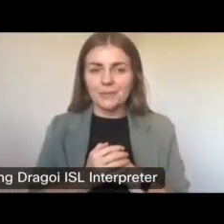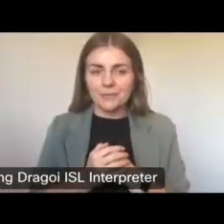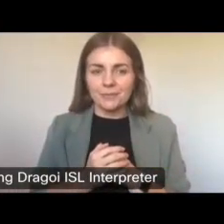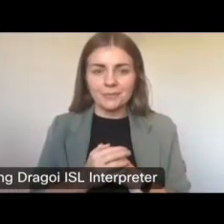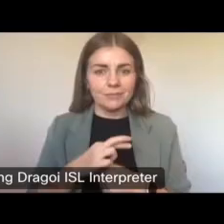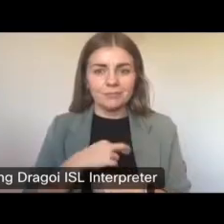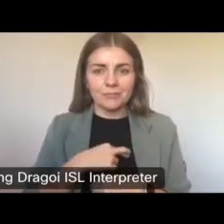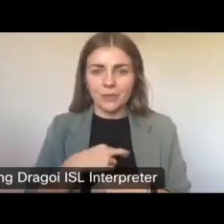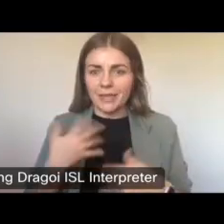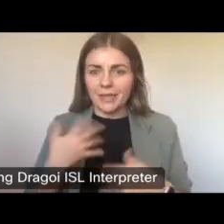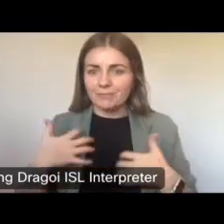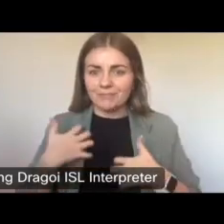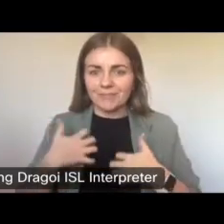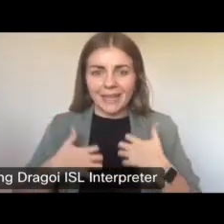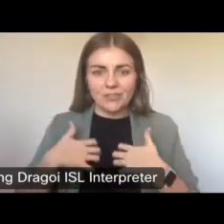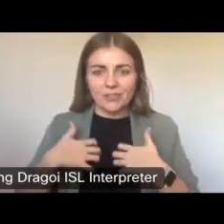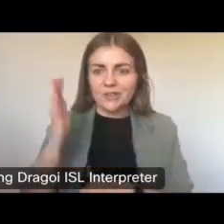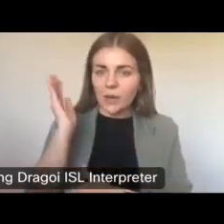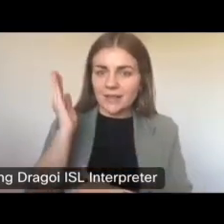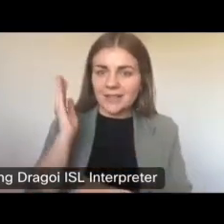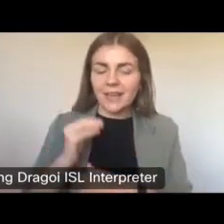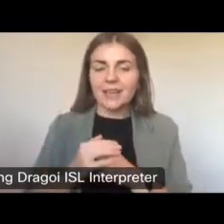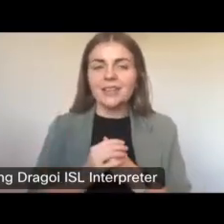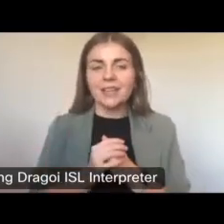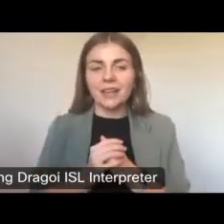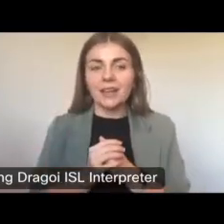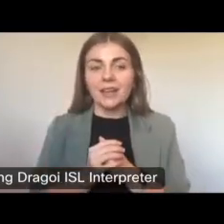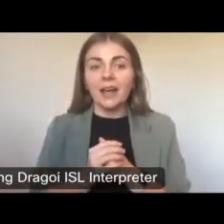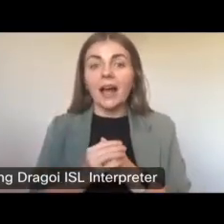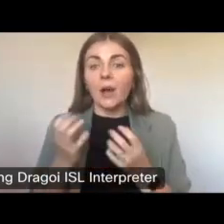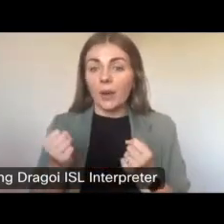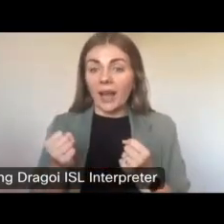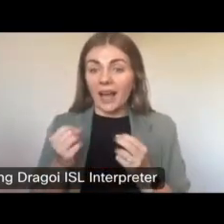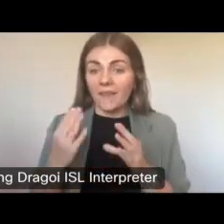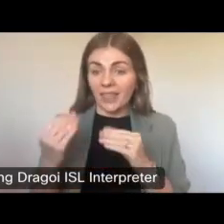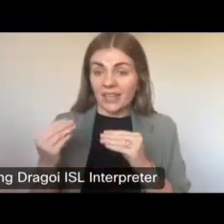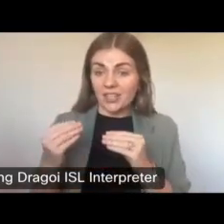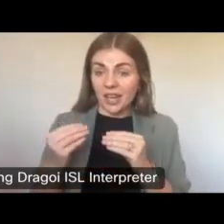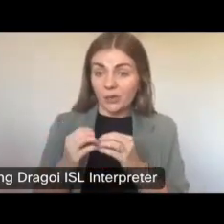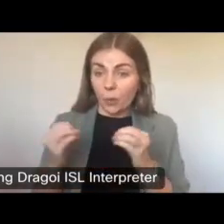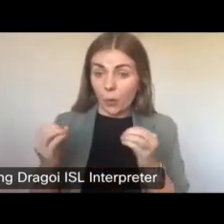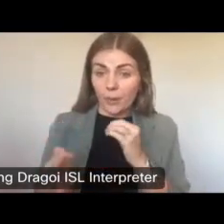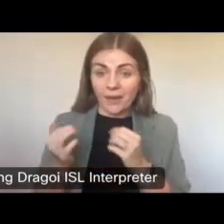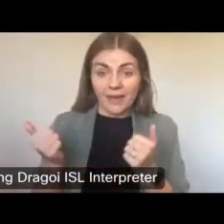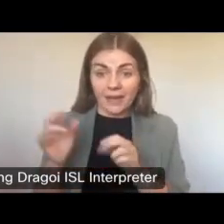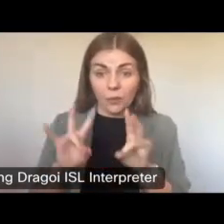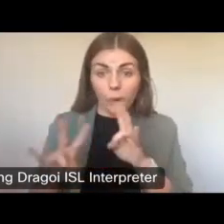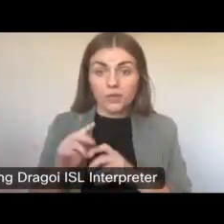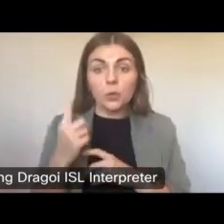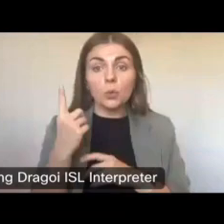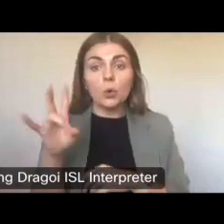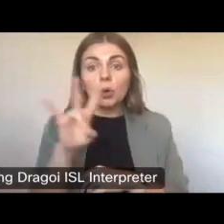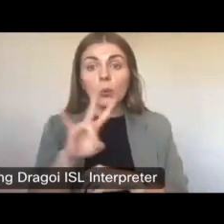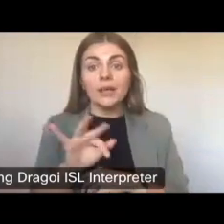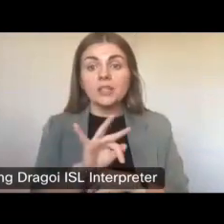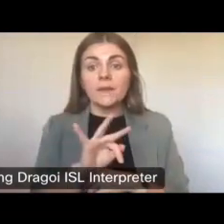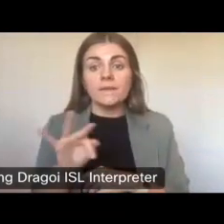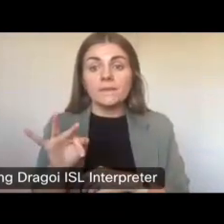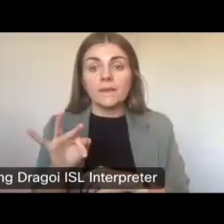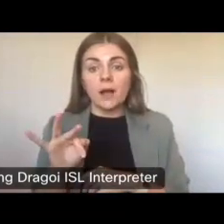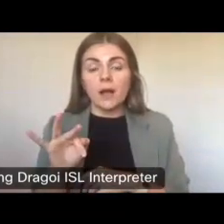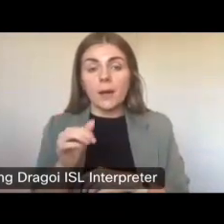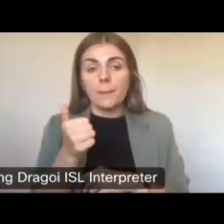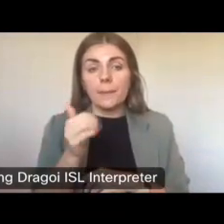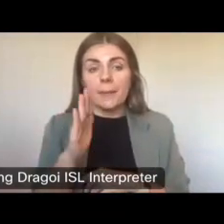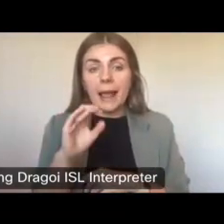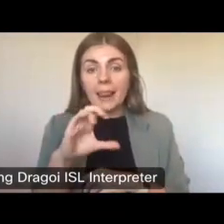extremely interesting presentation. And we do have the chat open still if there are some questions. There was one question from Alice, she was